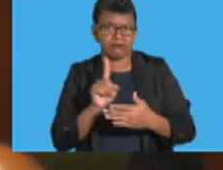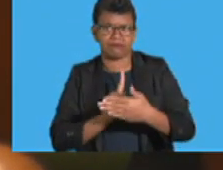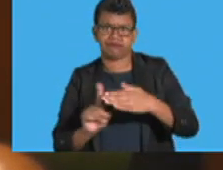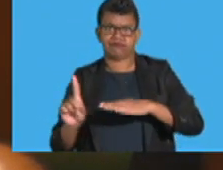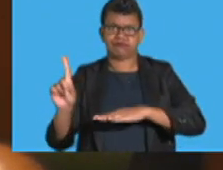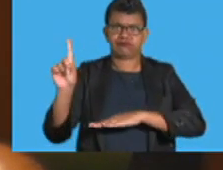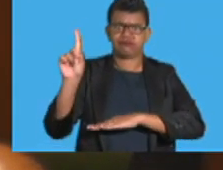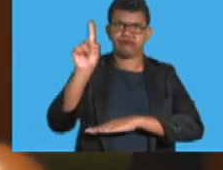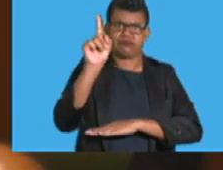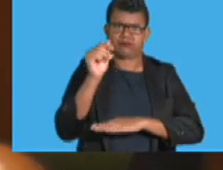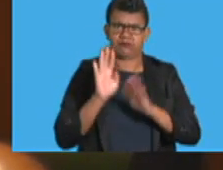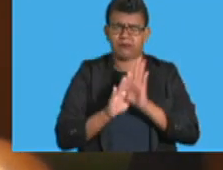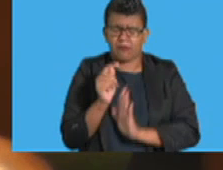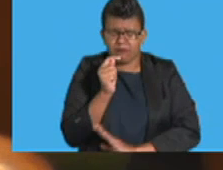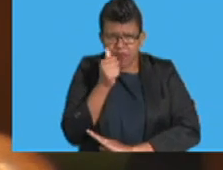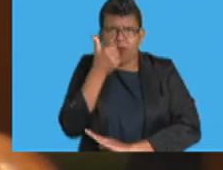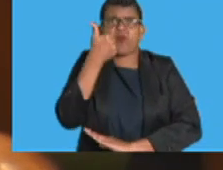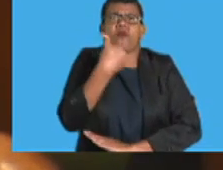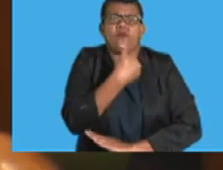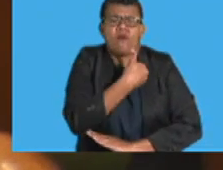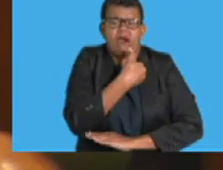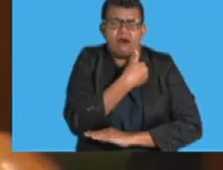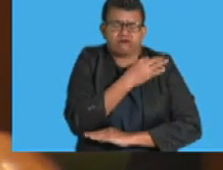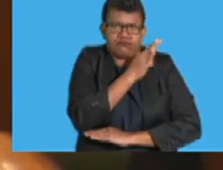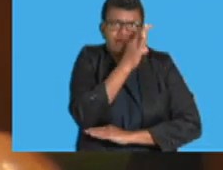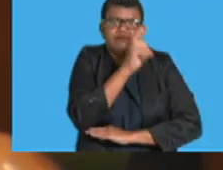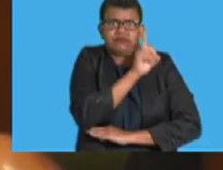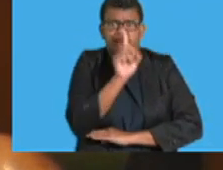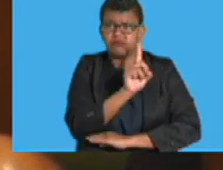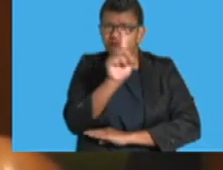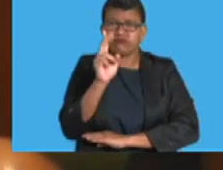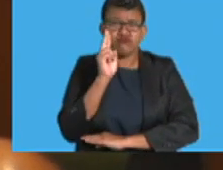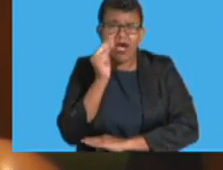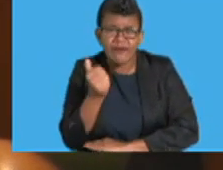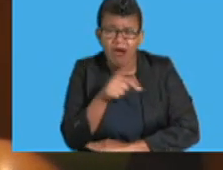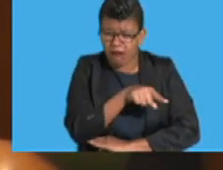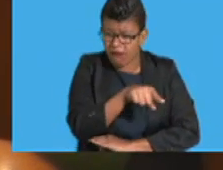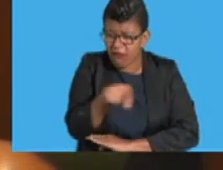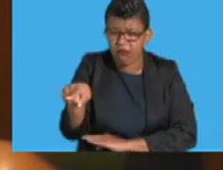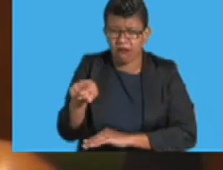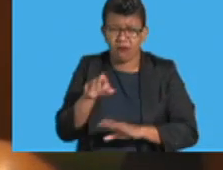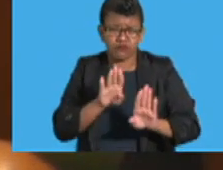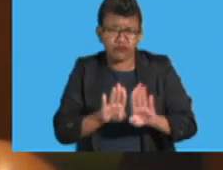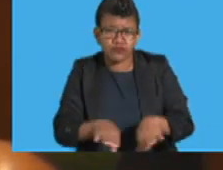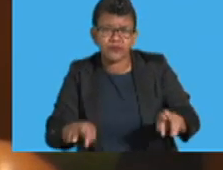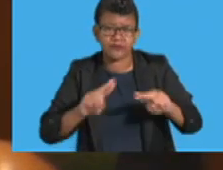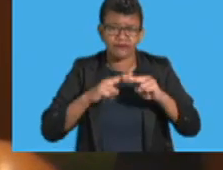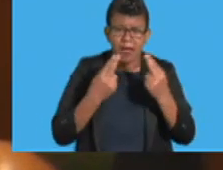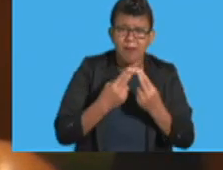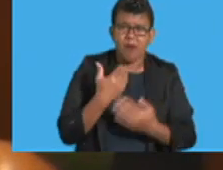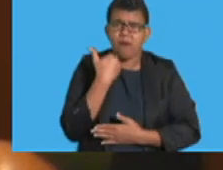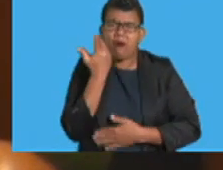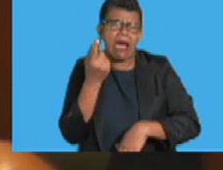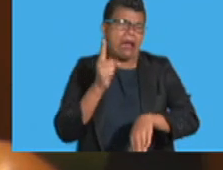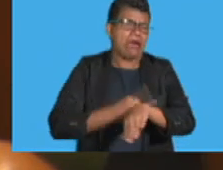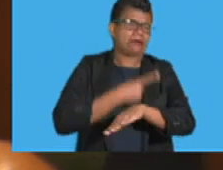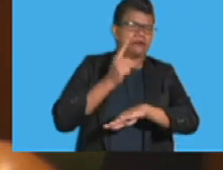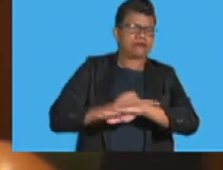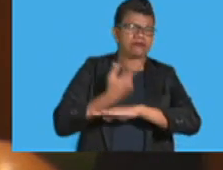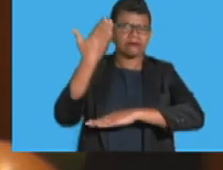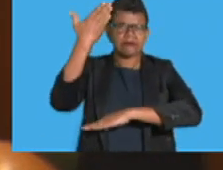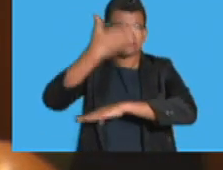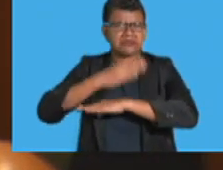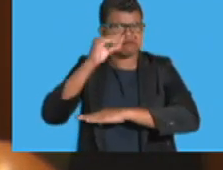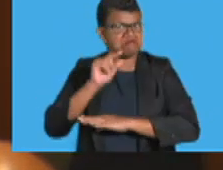families, to those who are the last ones to sleep. Your passion to have a better family, from home to community, is the foundation upon which our nation rests and